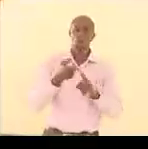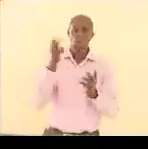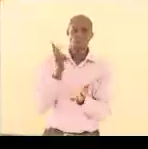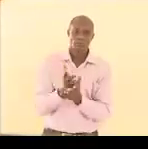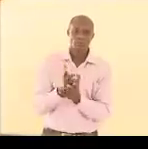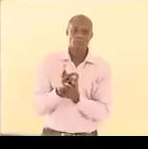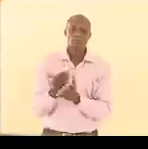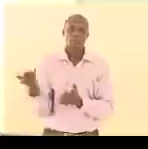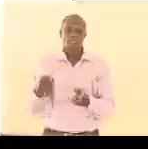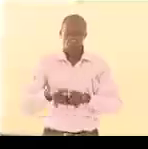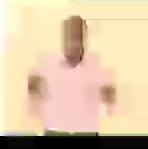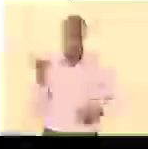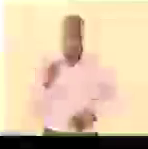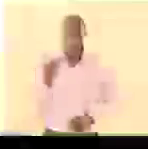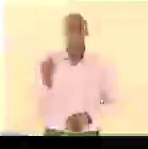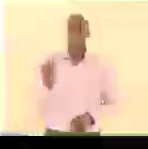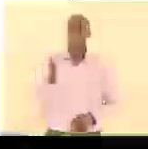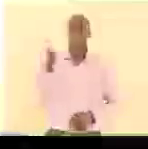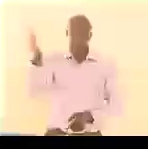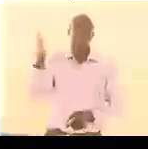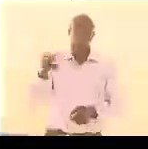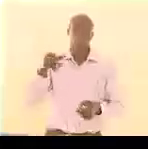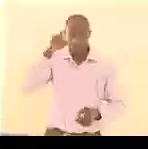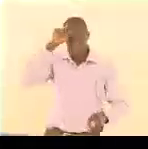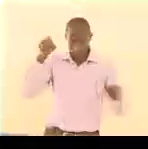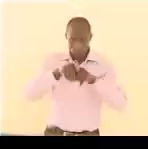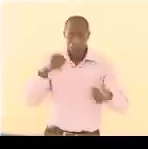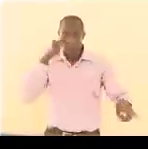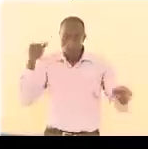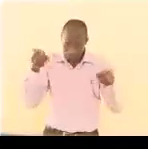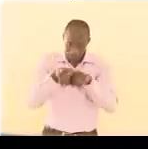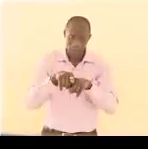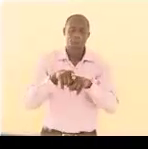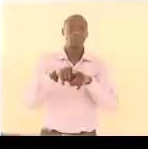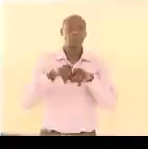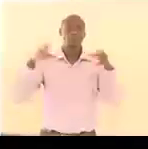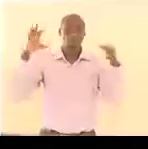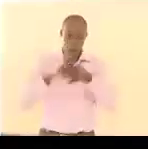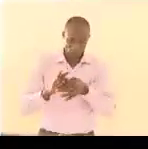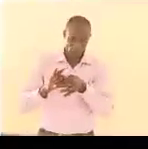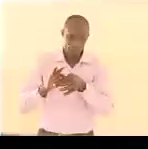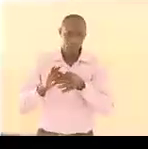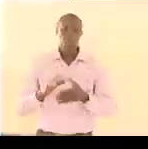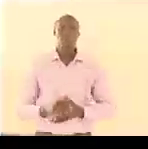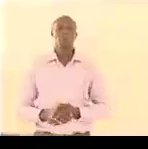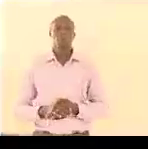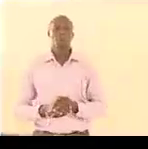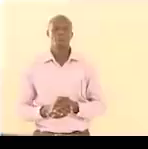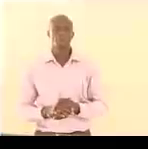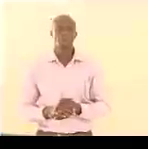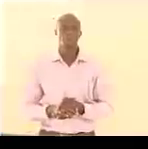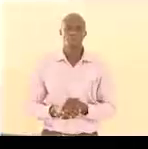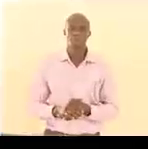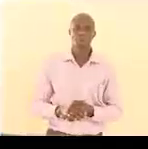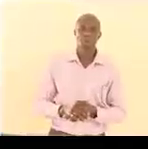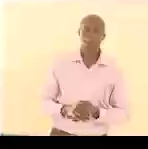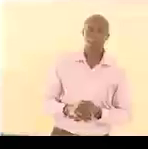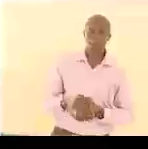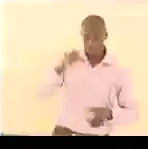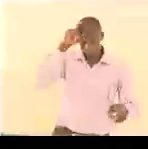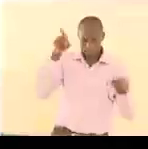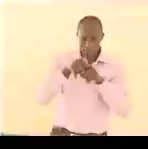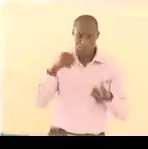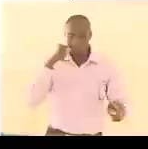friendship. They distinguished themselves by their brotherhood and sisterhood and fraternity. Means the same